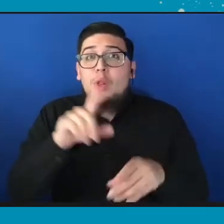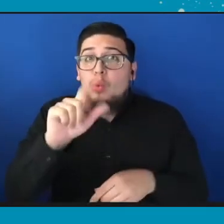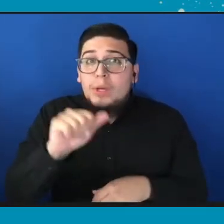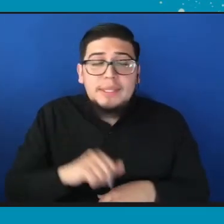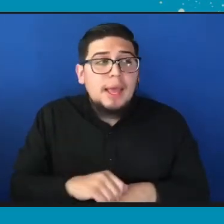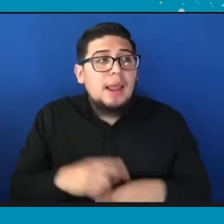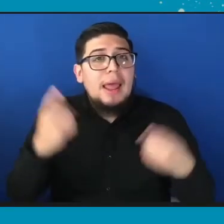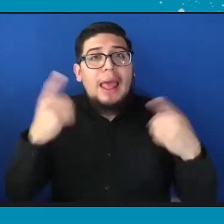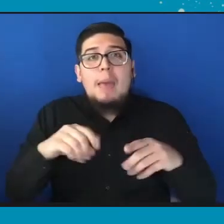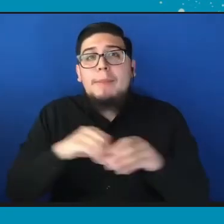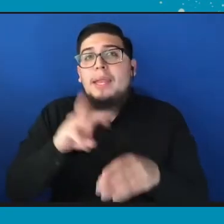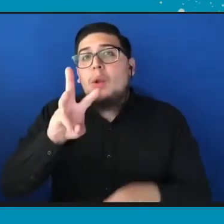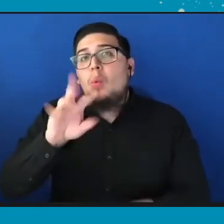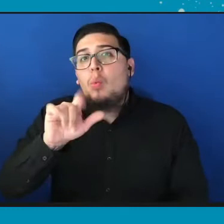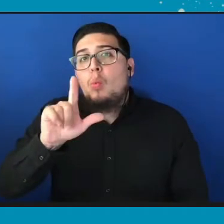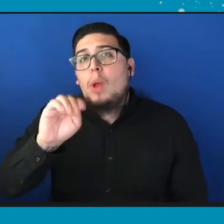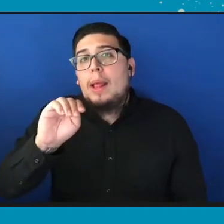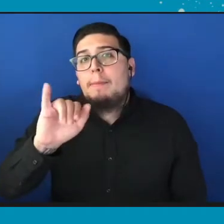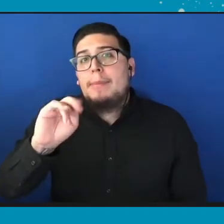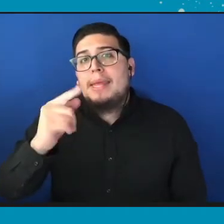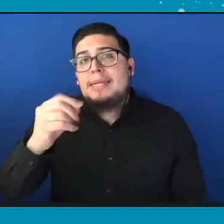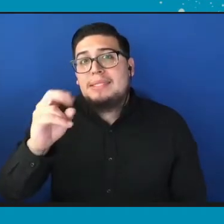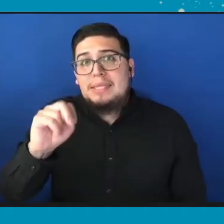where there was a successful coup.